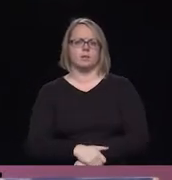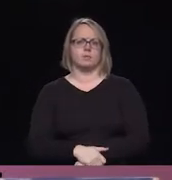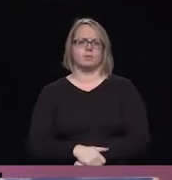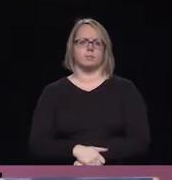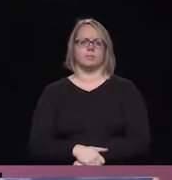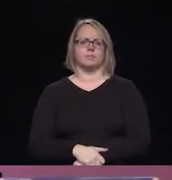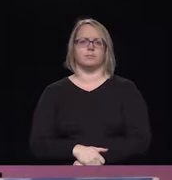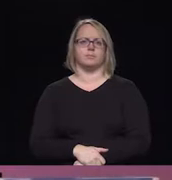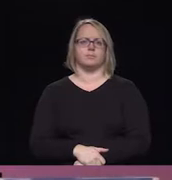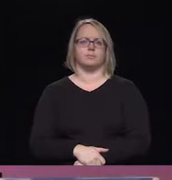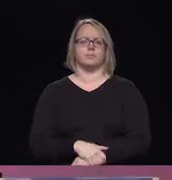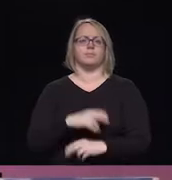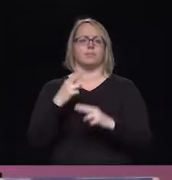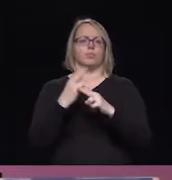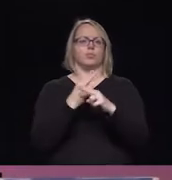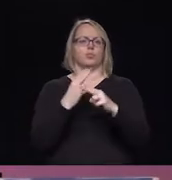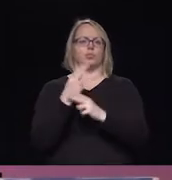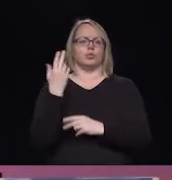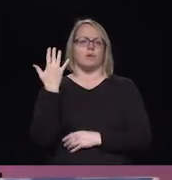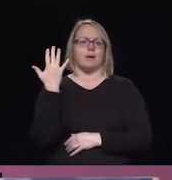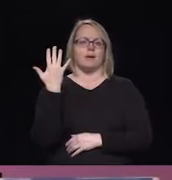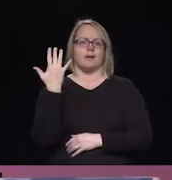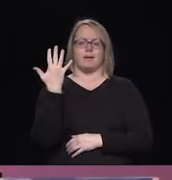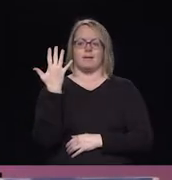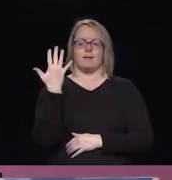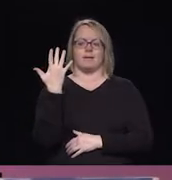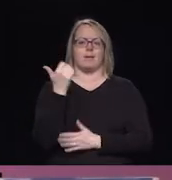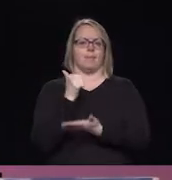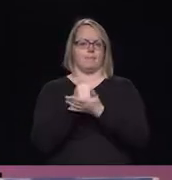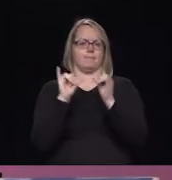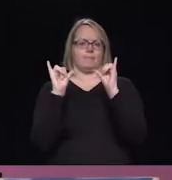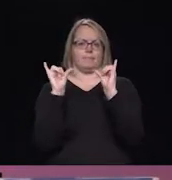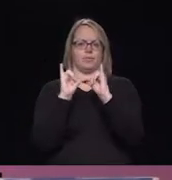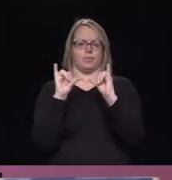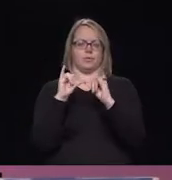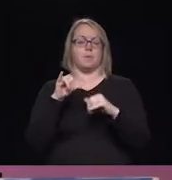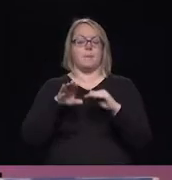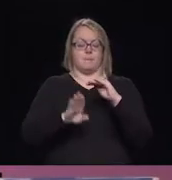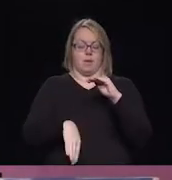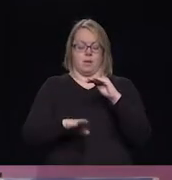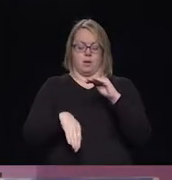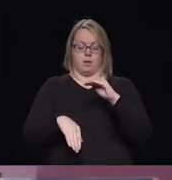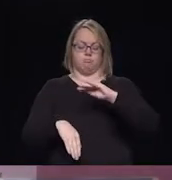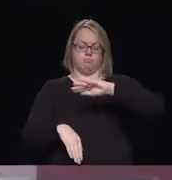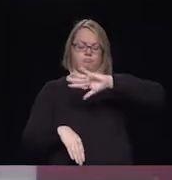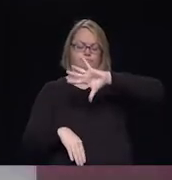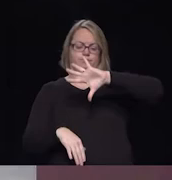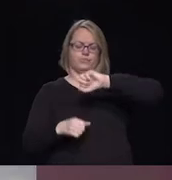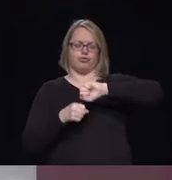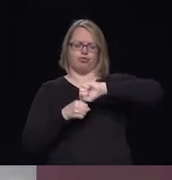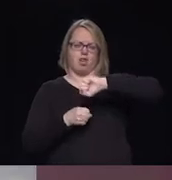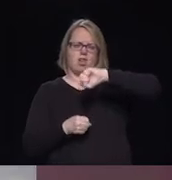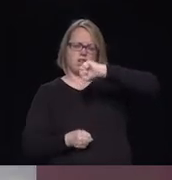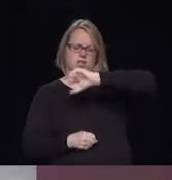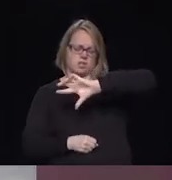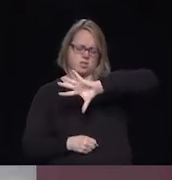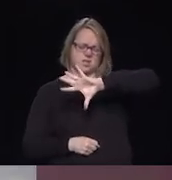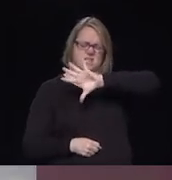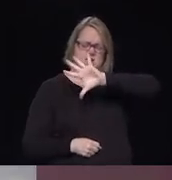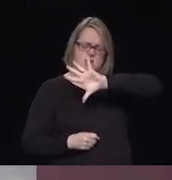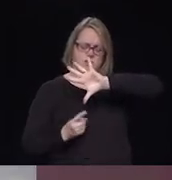to stretch out your hand. Make a big number five. And from the bottom of your canvas,